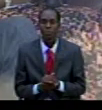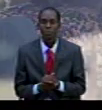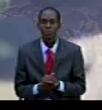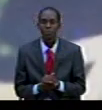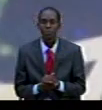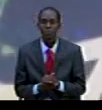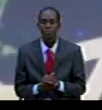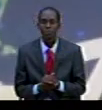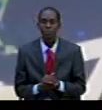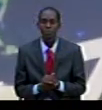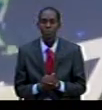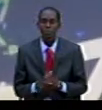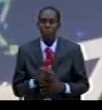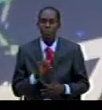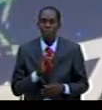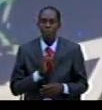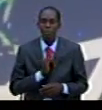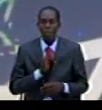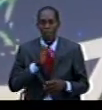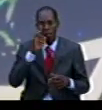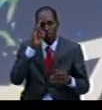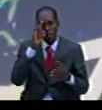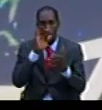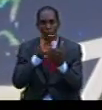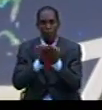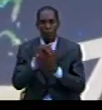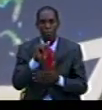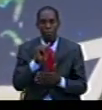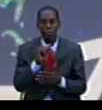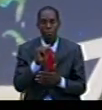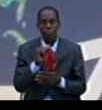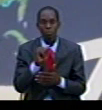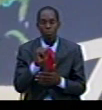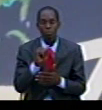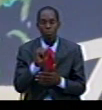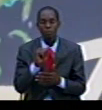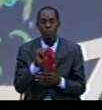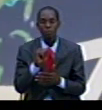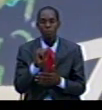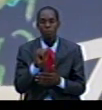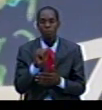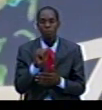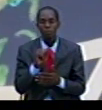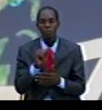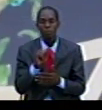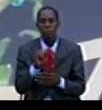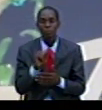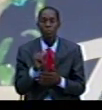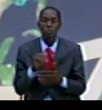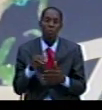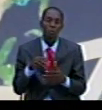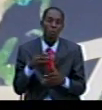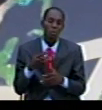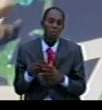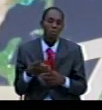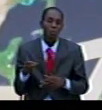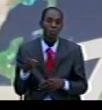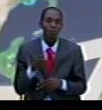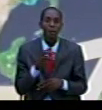I believe the spectrum is covered, because whether you're a